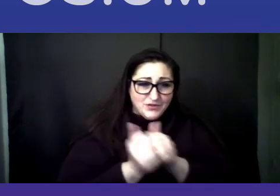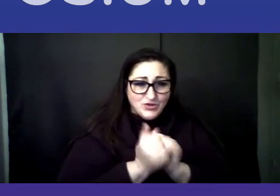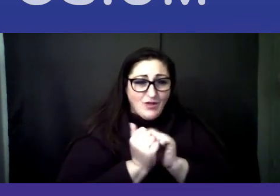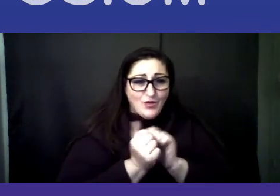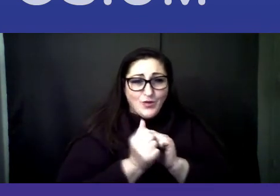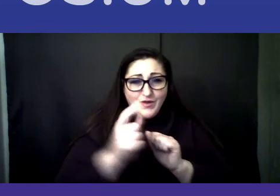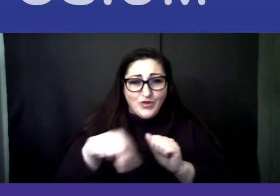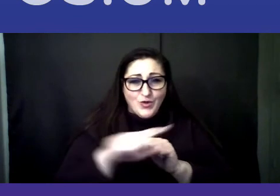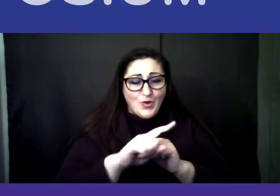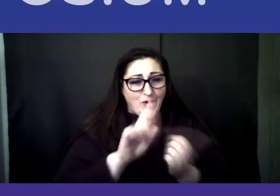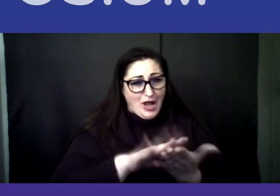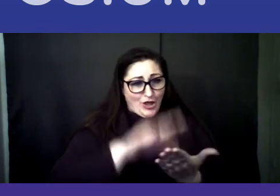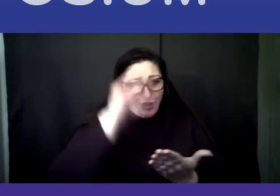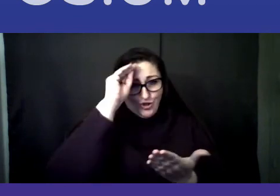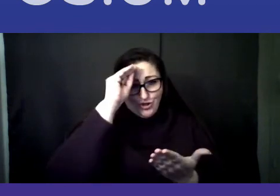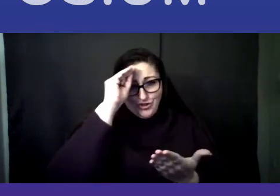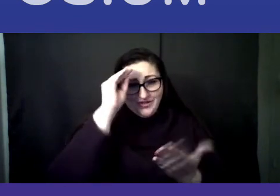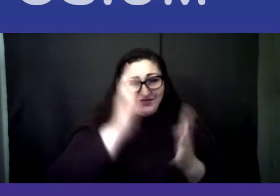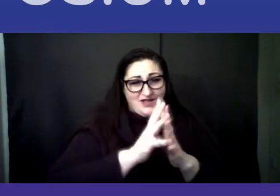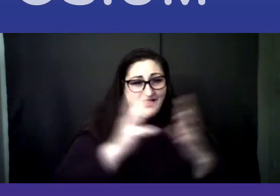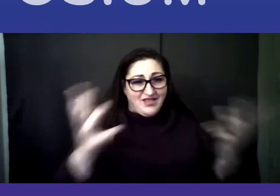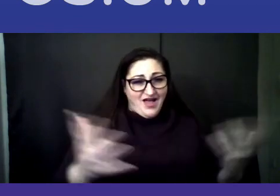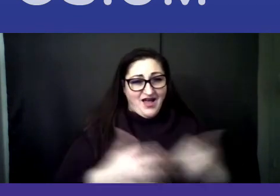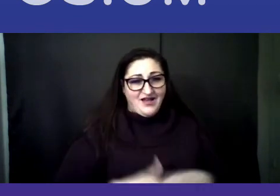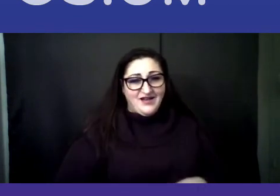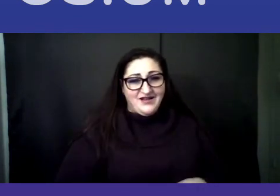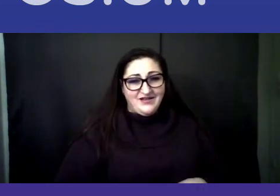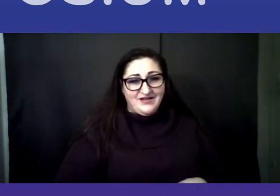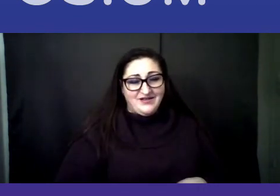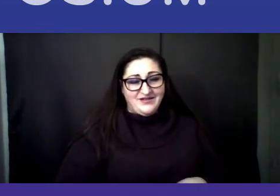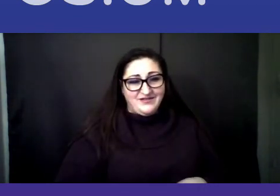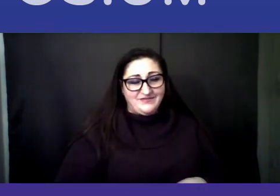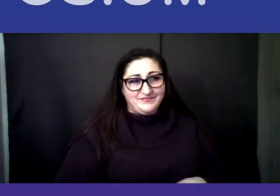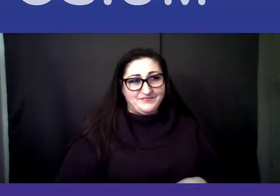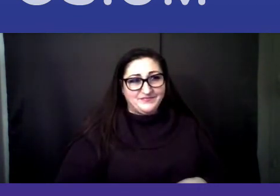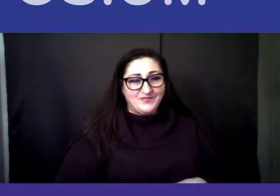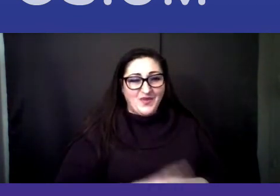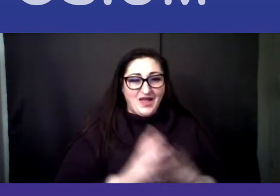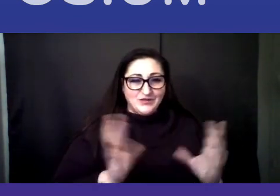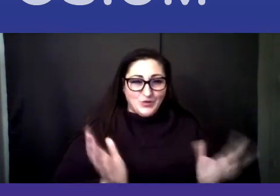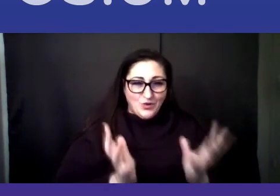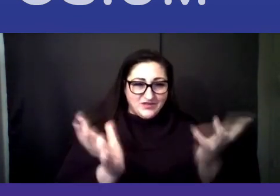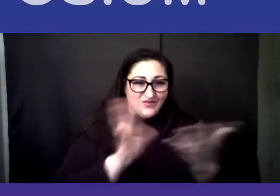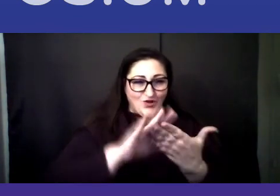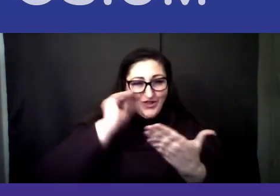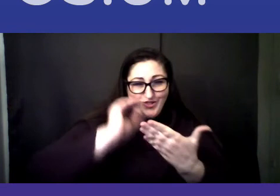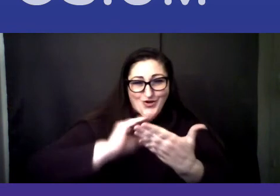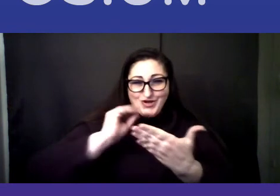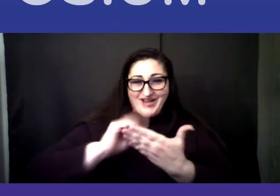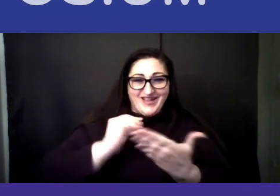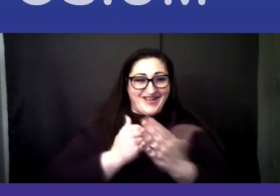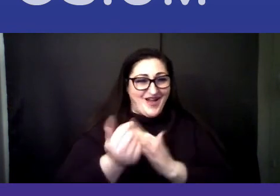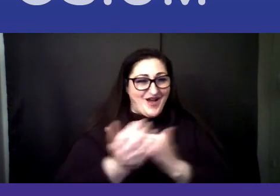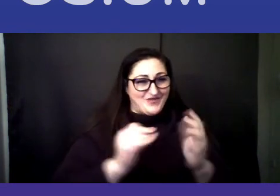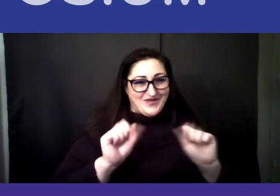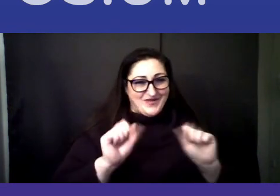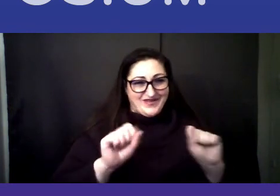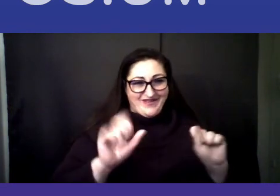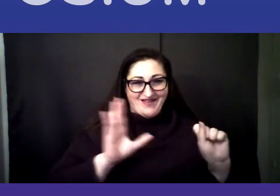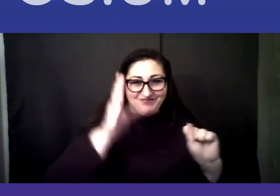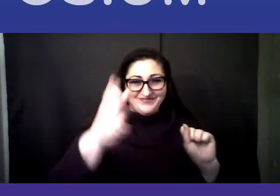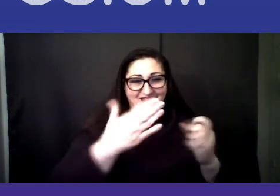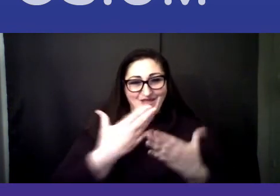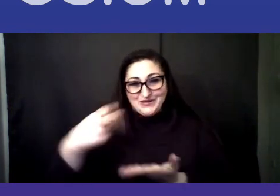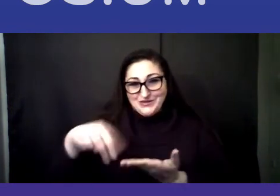hope we continue to cultivate this circle of learning however we may. Thank you to Dance NYC